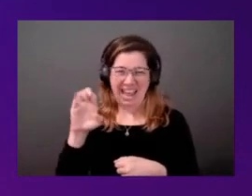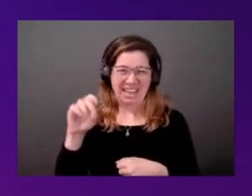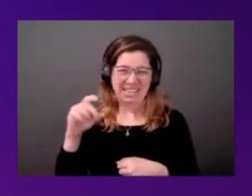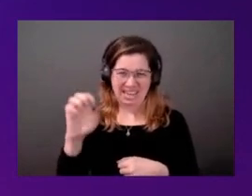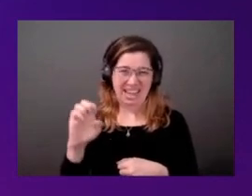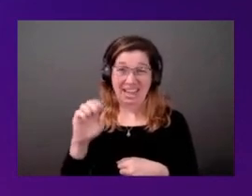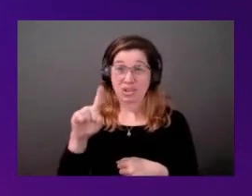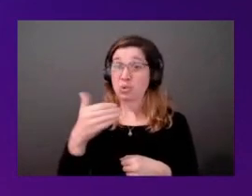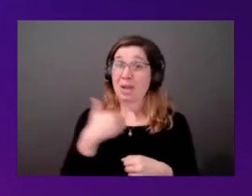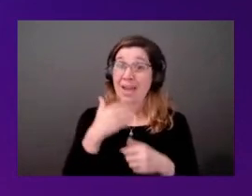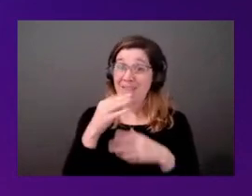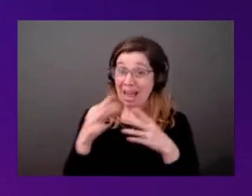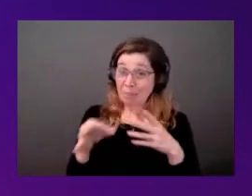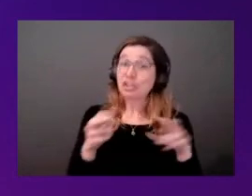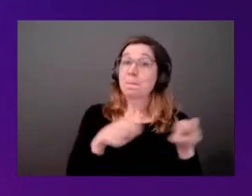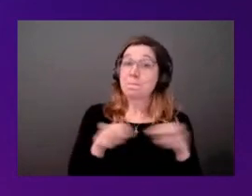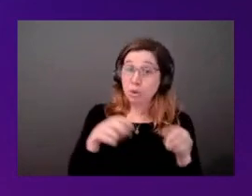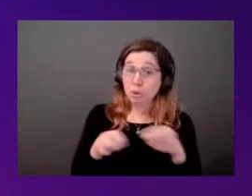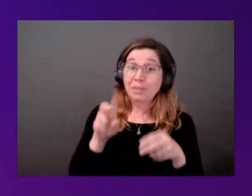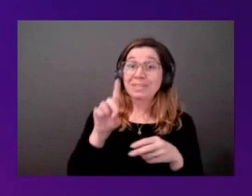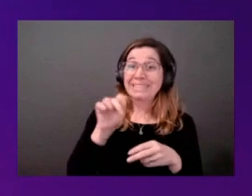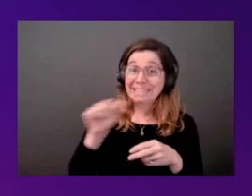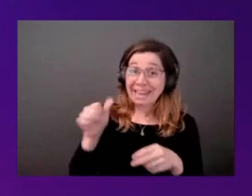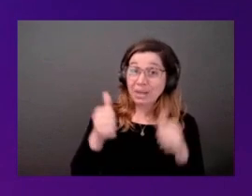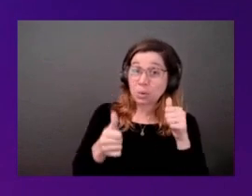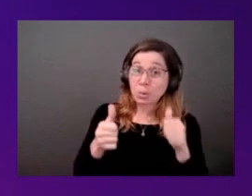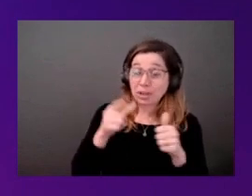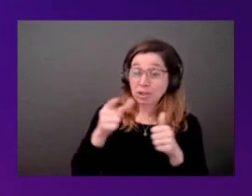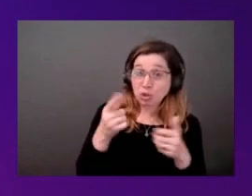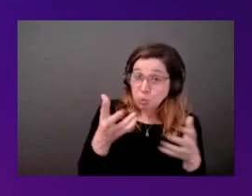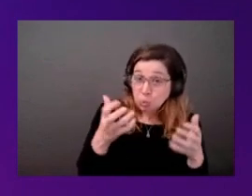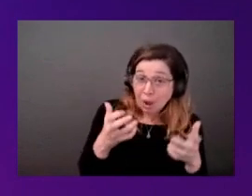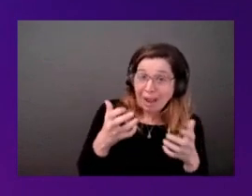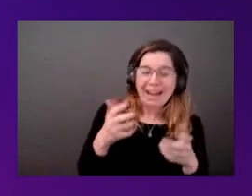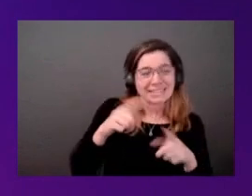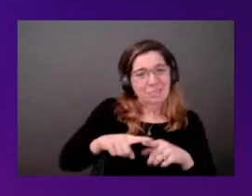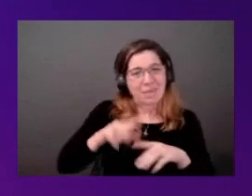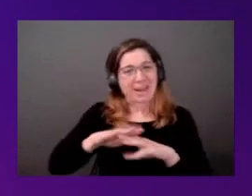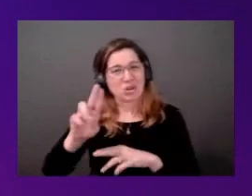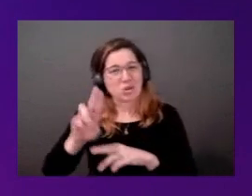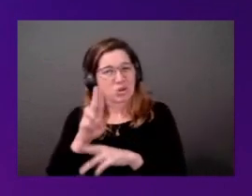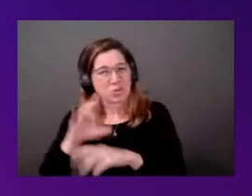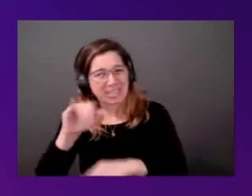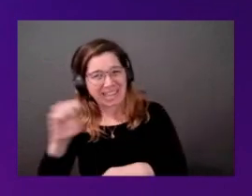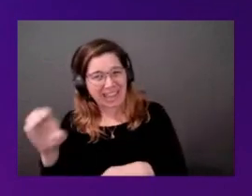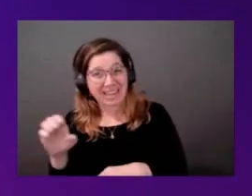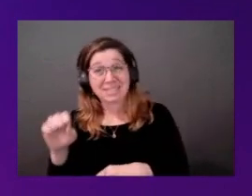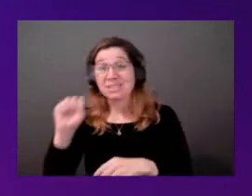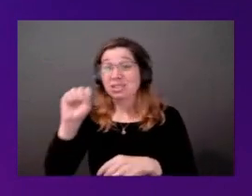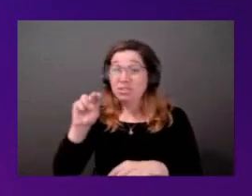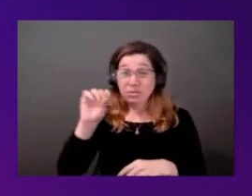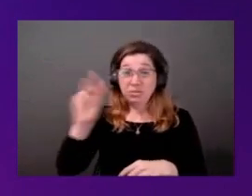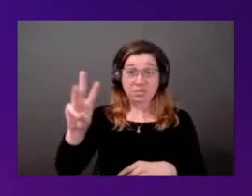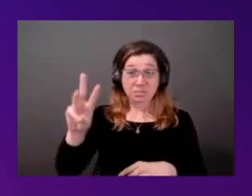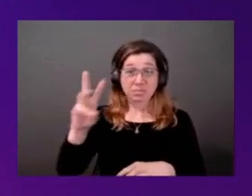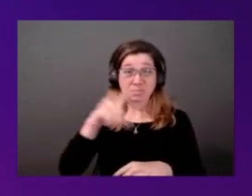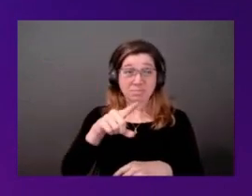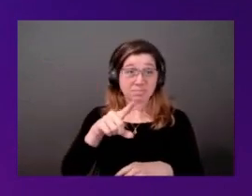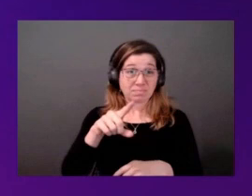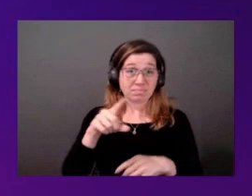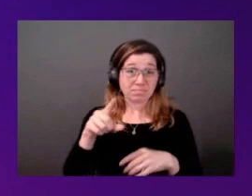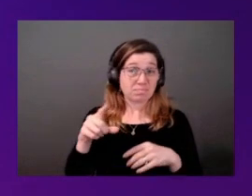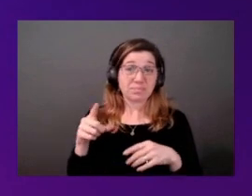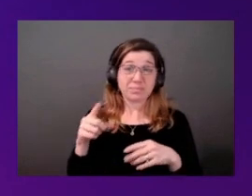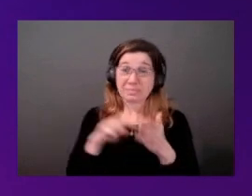to AWS, depending on how your use case allows. And Snow also allows you to enable a single